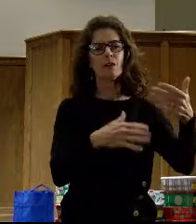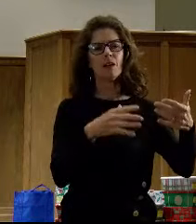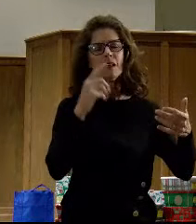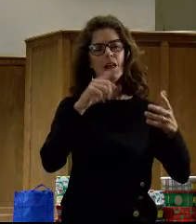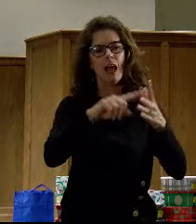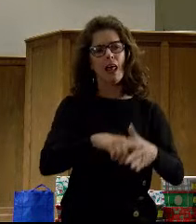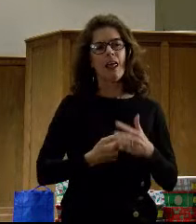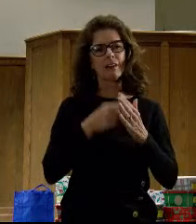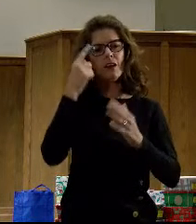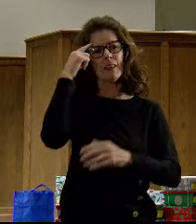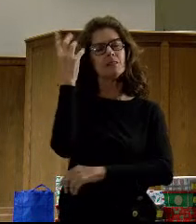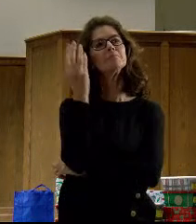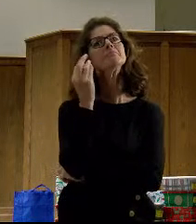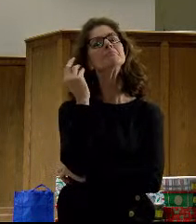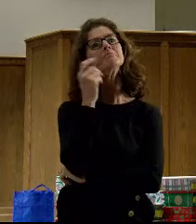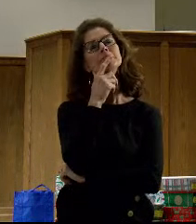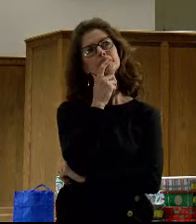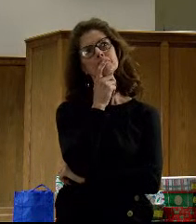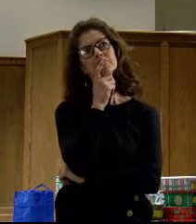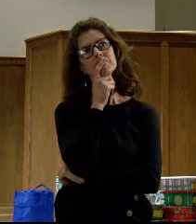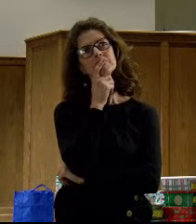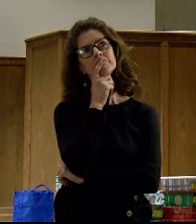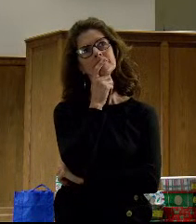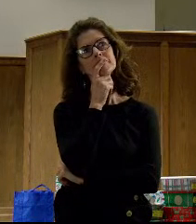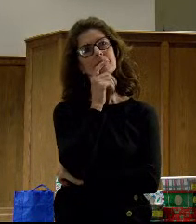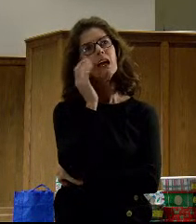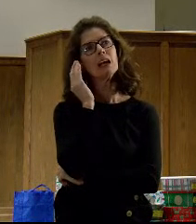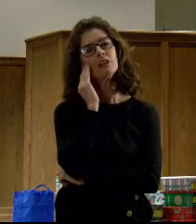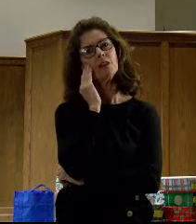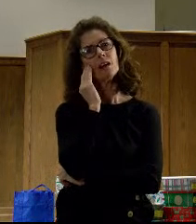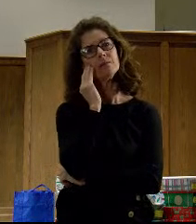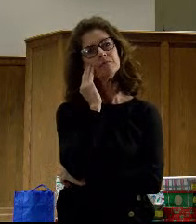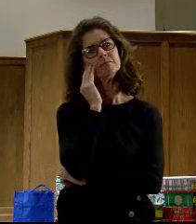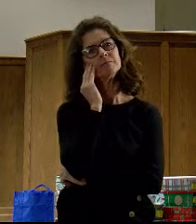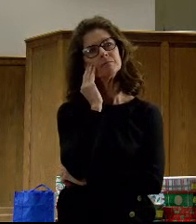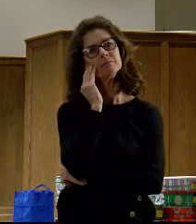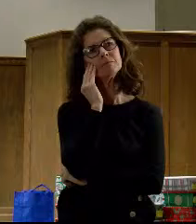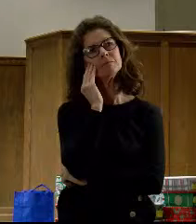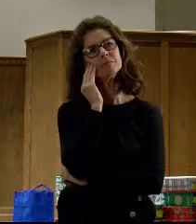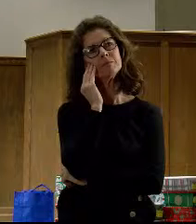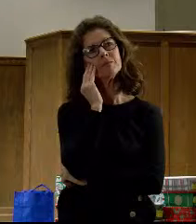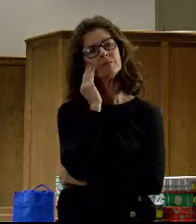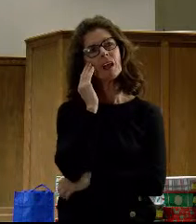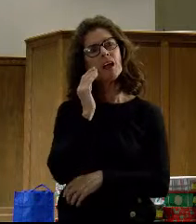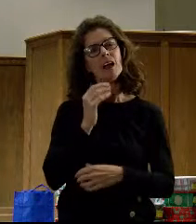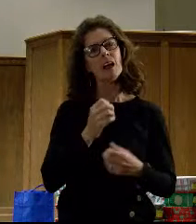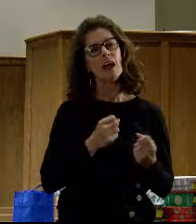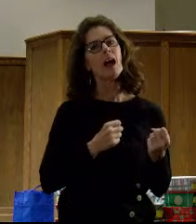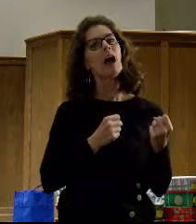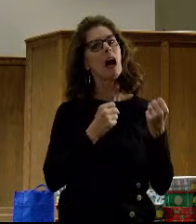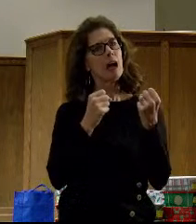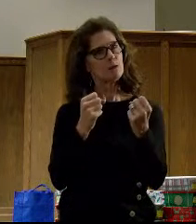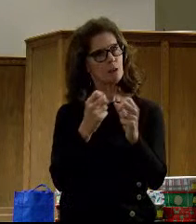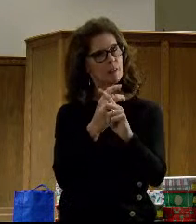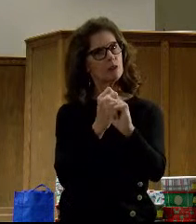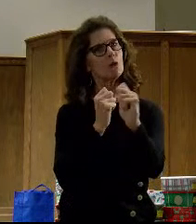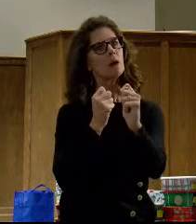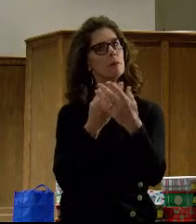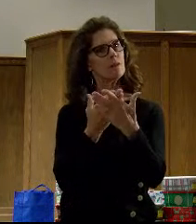think, I've driven a truck before pulling, with furniture and appliance in the back, and